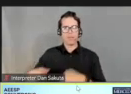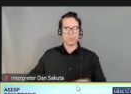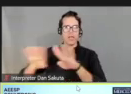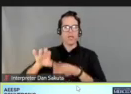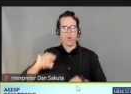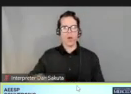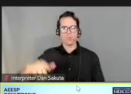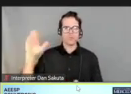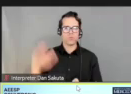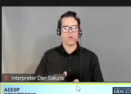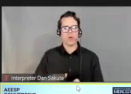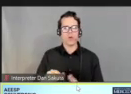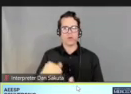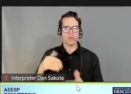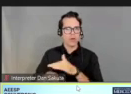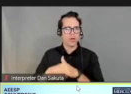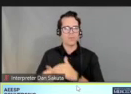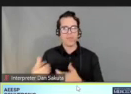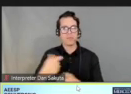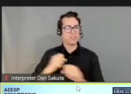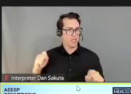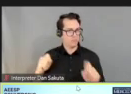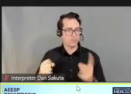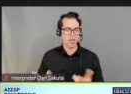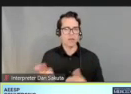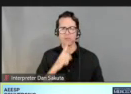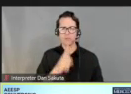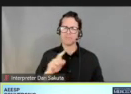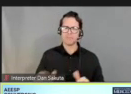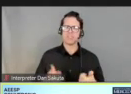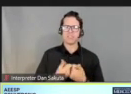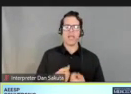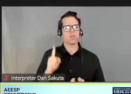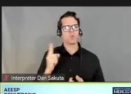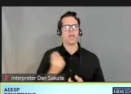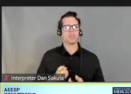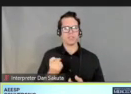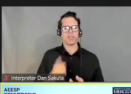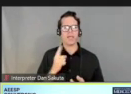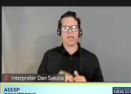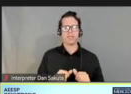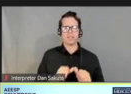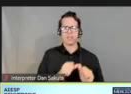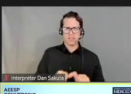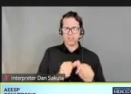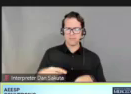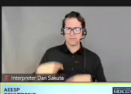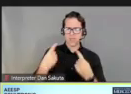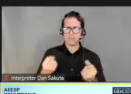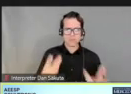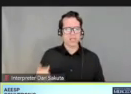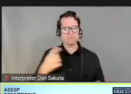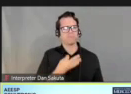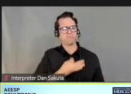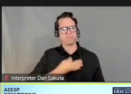occupancy is safe. And that was a really challenging question that kind of precipitated early on in the pandemic as a lot of